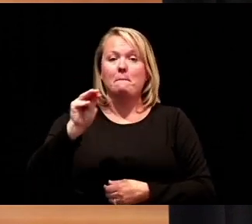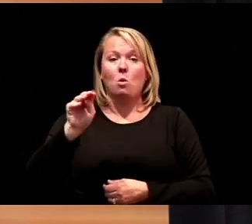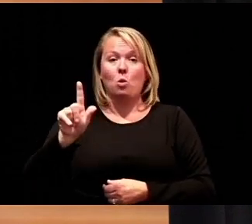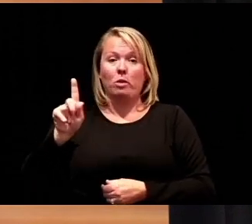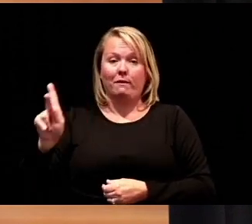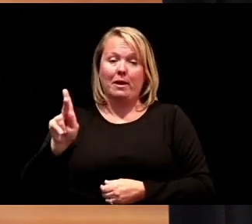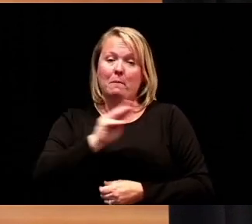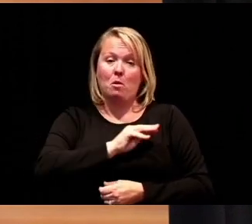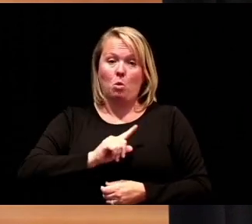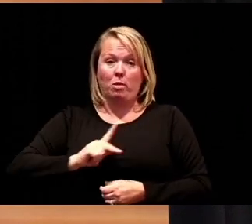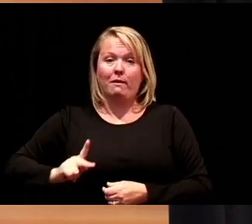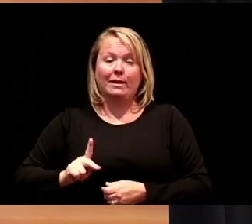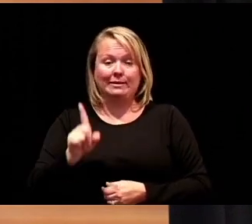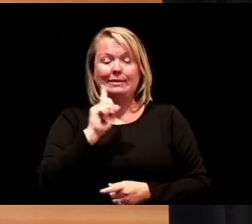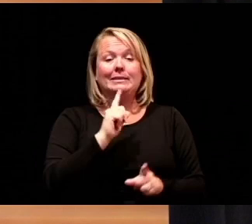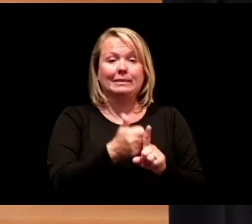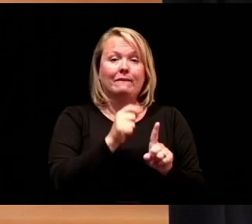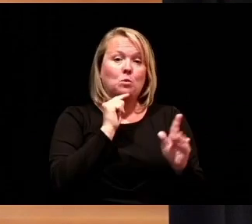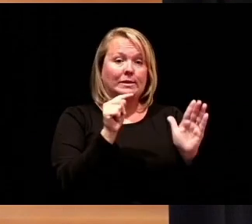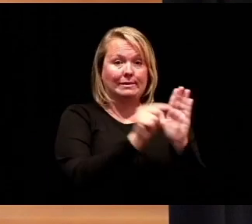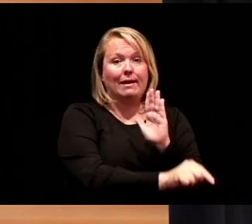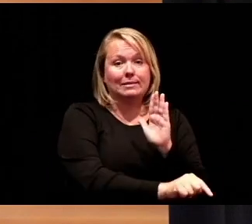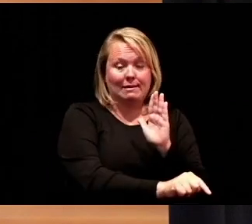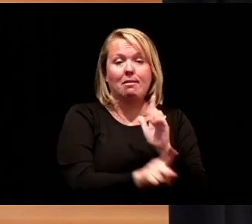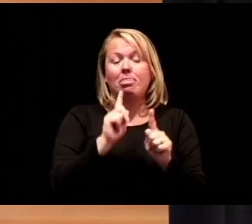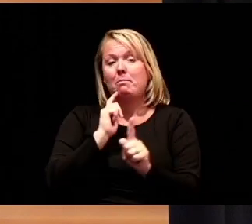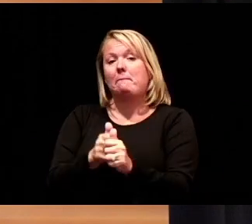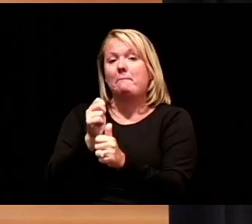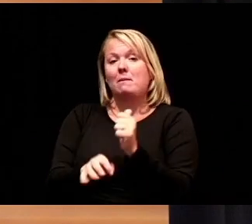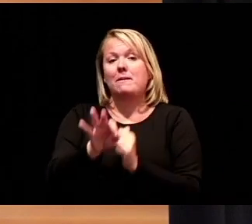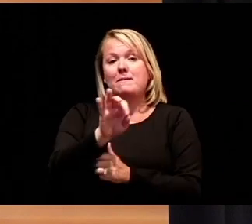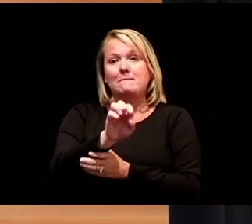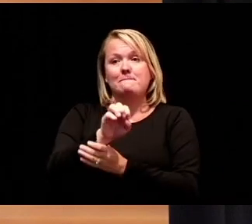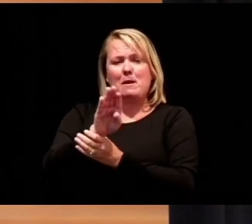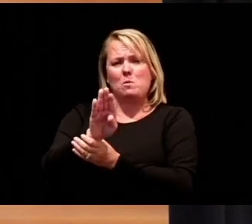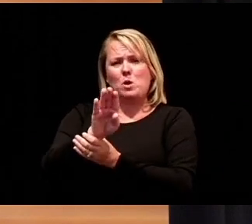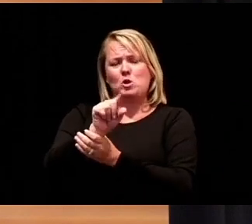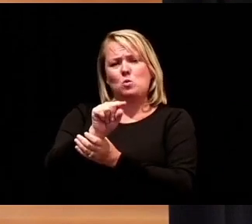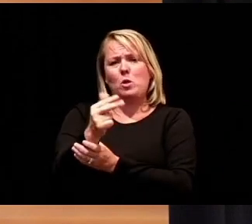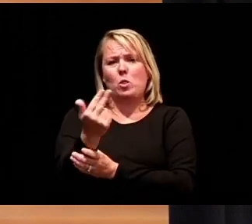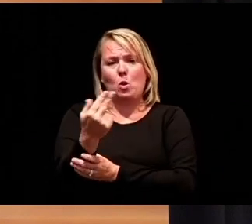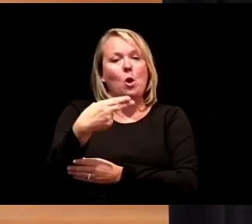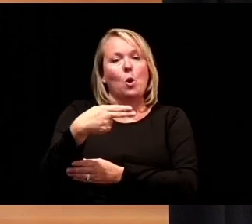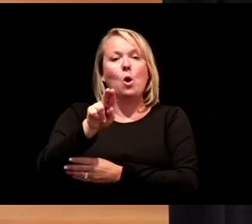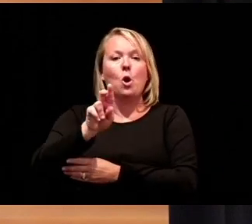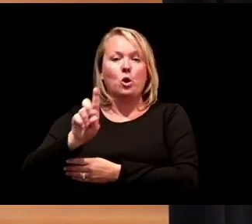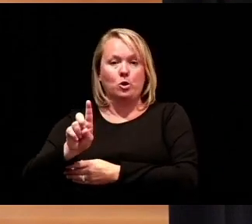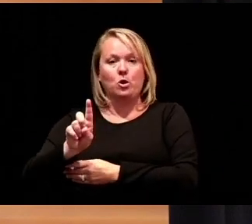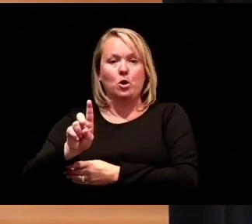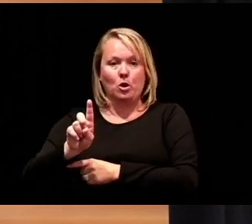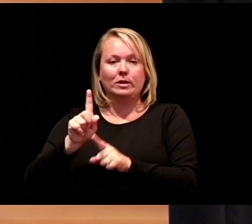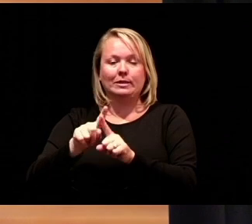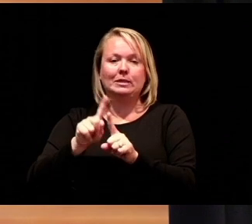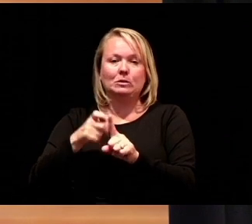of racial isolation, believe it or not. So it hasn't really worked. I have those slides on the background of disparate impact under the Fair